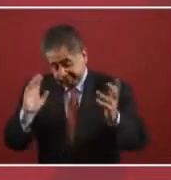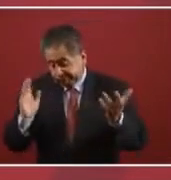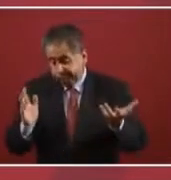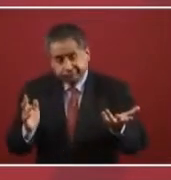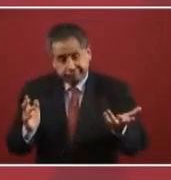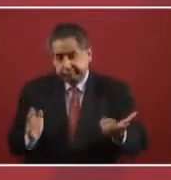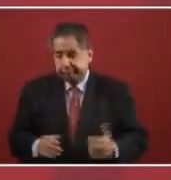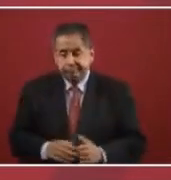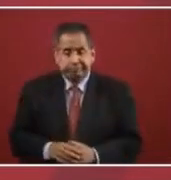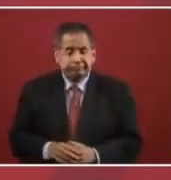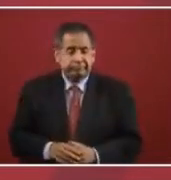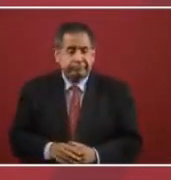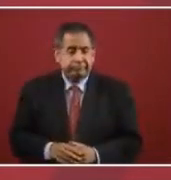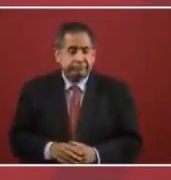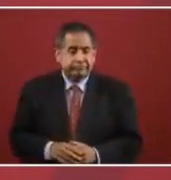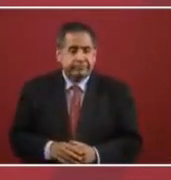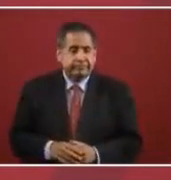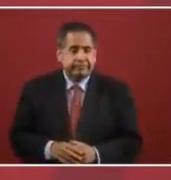well.